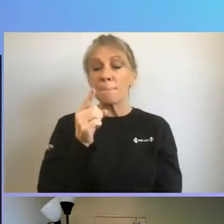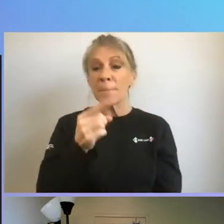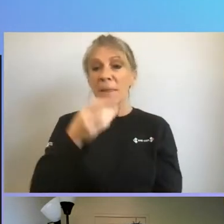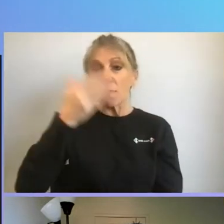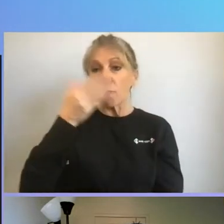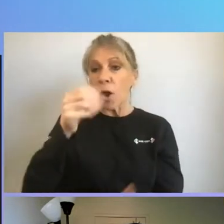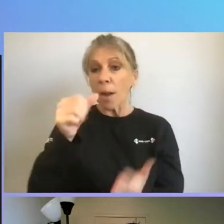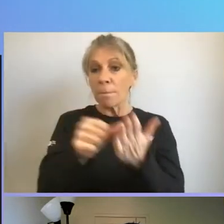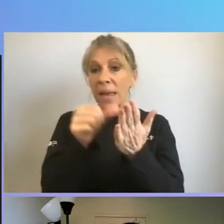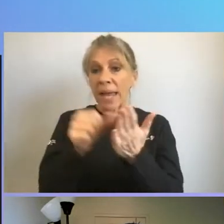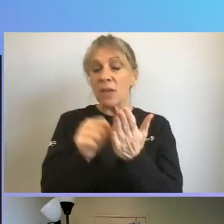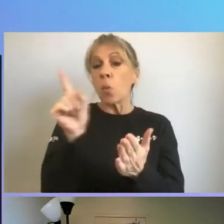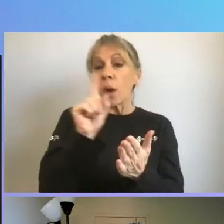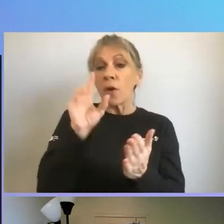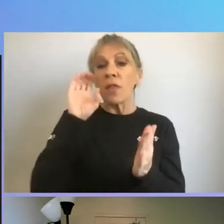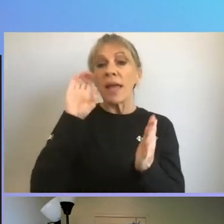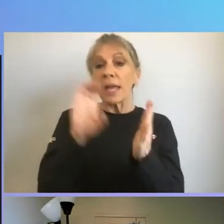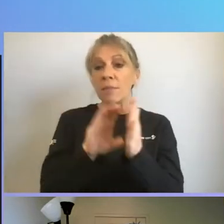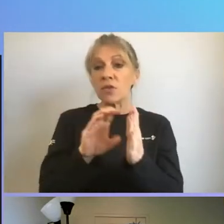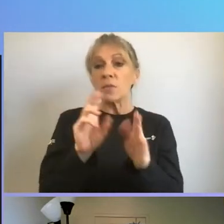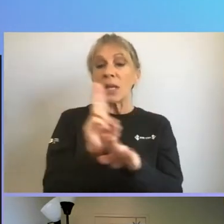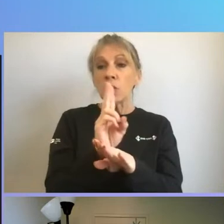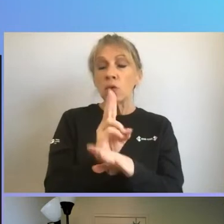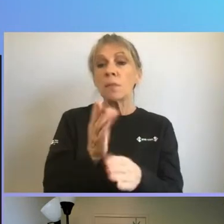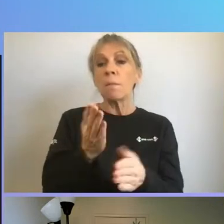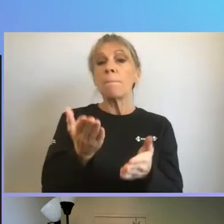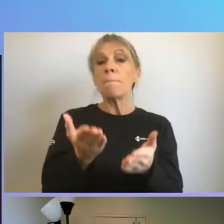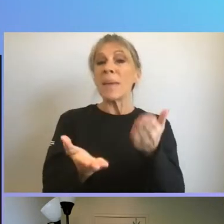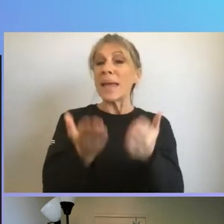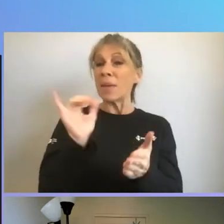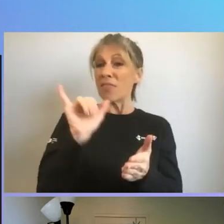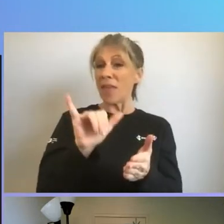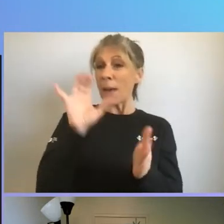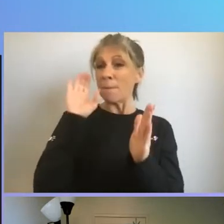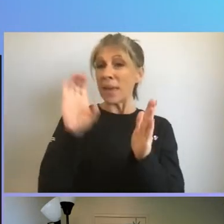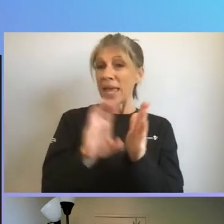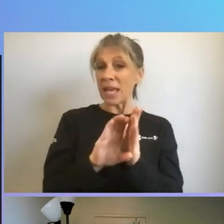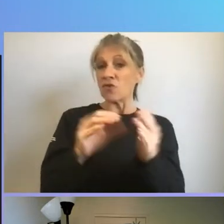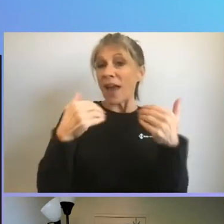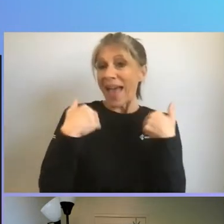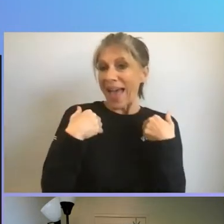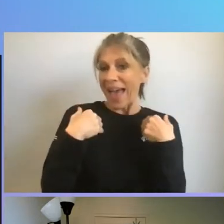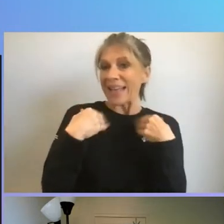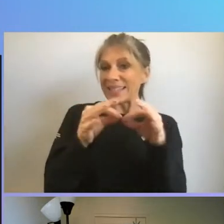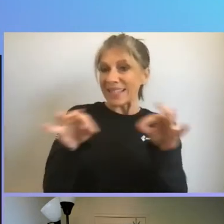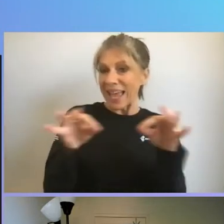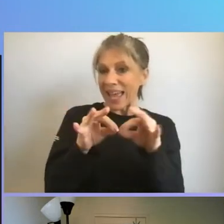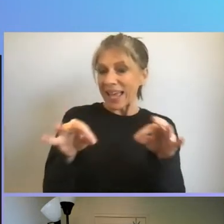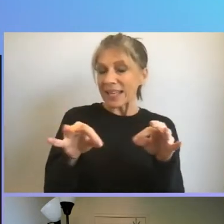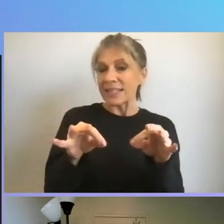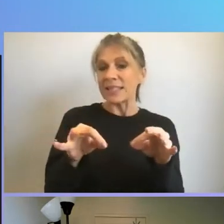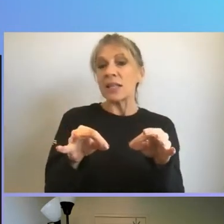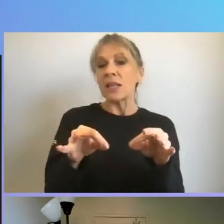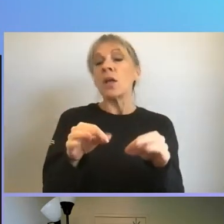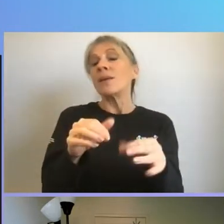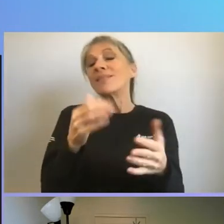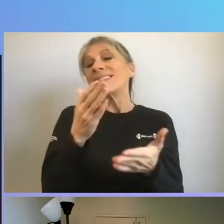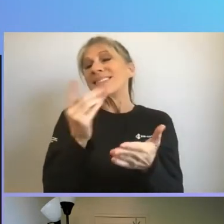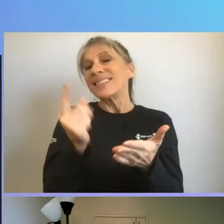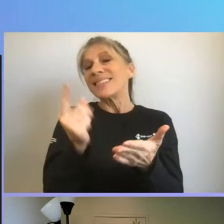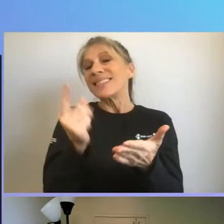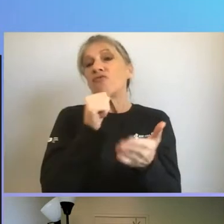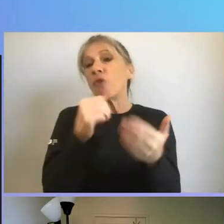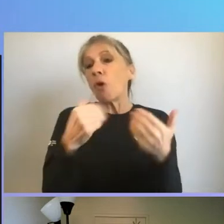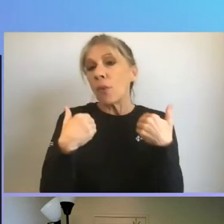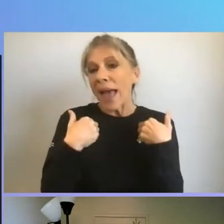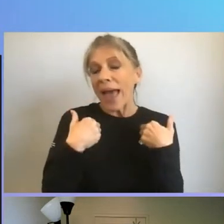that image is being used. Maybe that image has alt text. A lot of the times they don't have alt text. There is